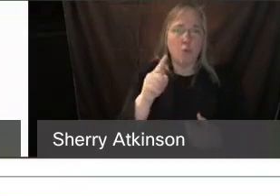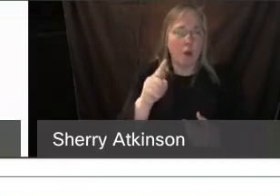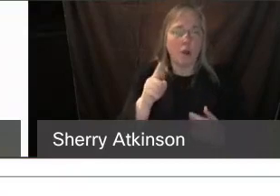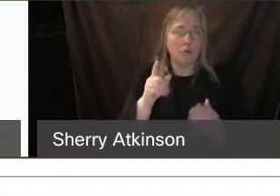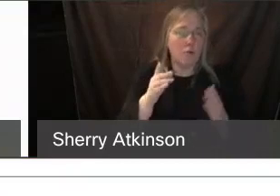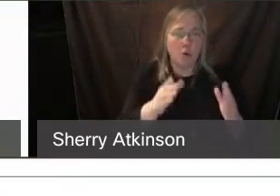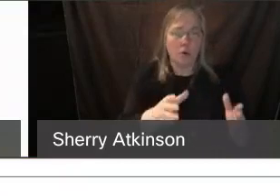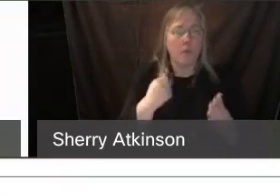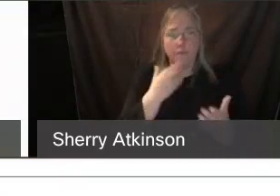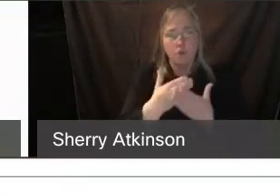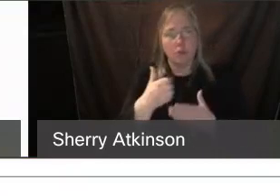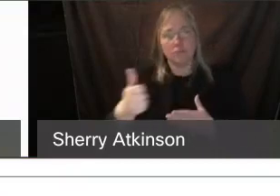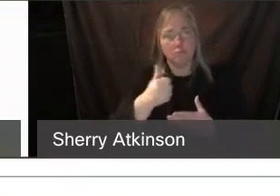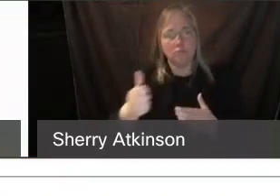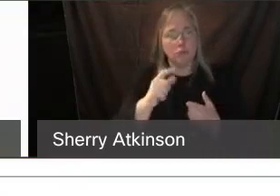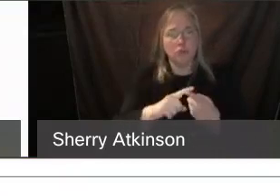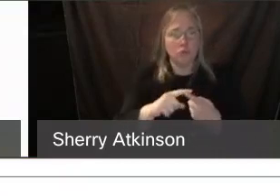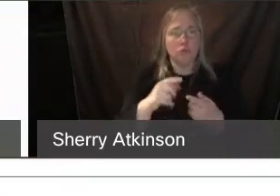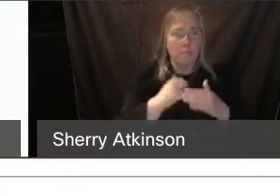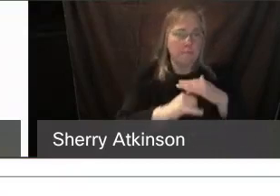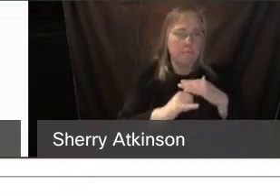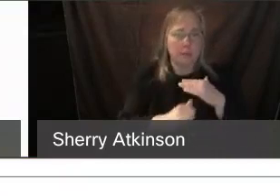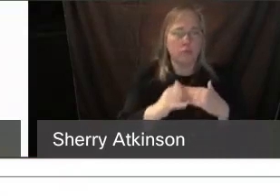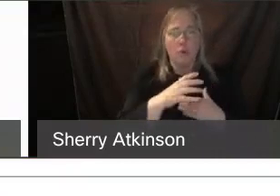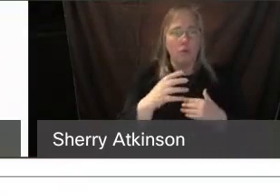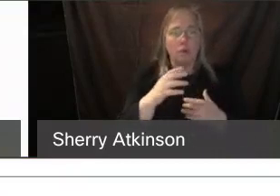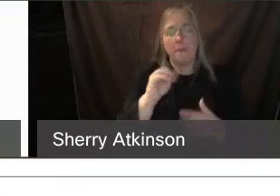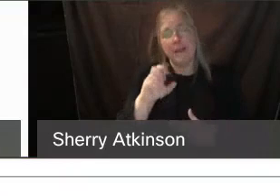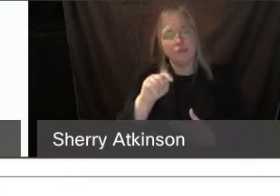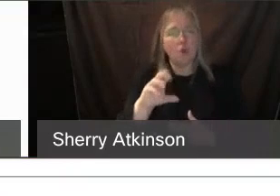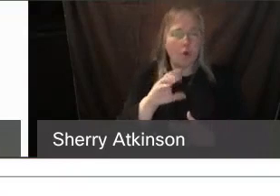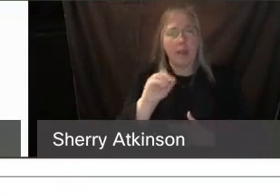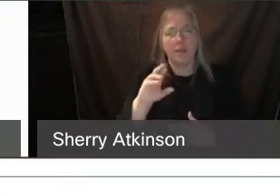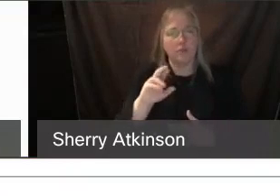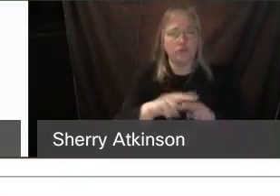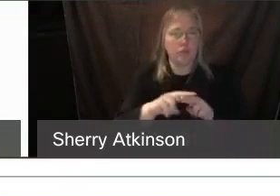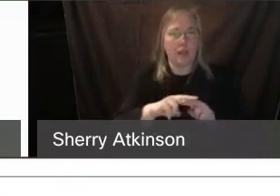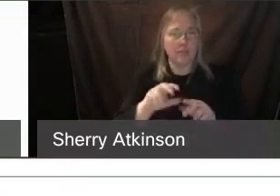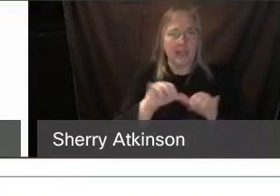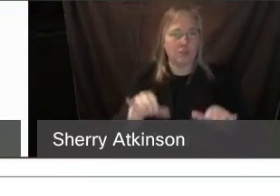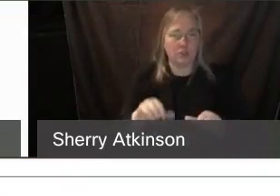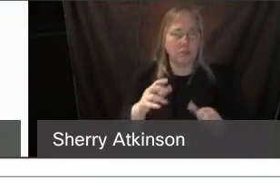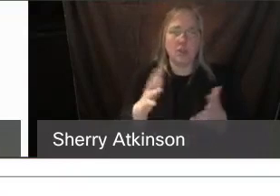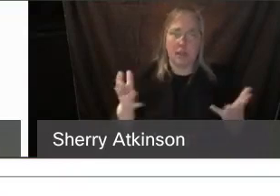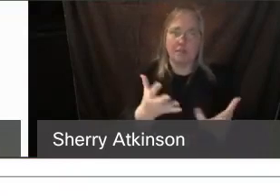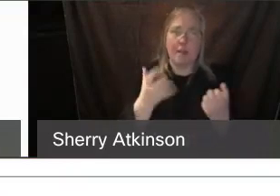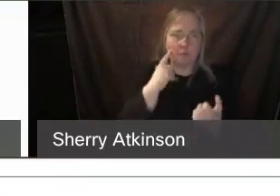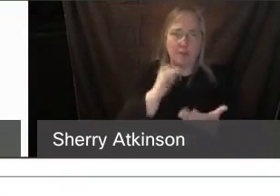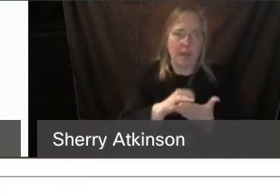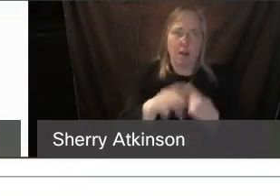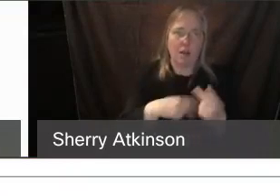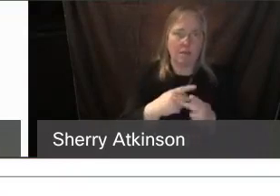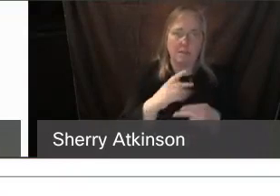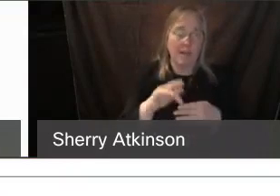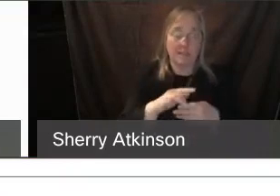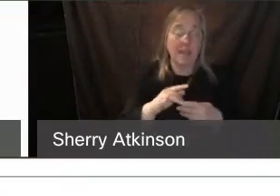near the rail stations. There's a lot of demand for this kind of space, particularly with the whole Amazon type phenomenon,